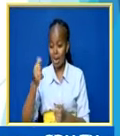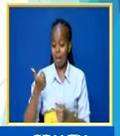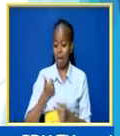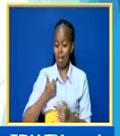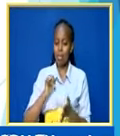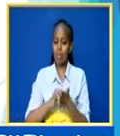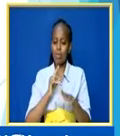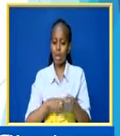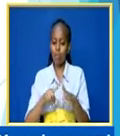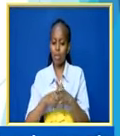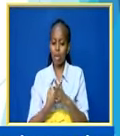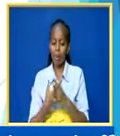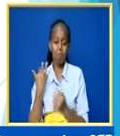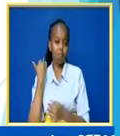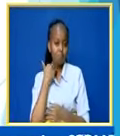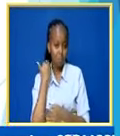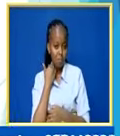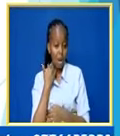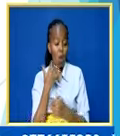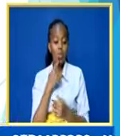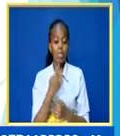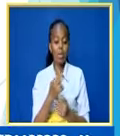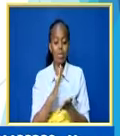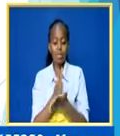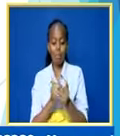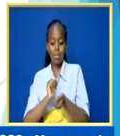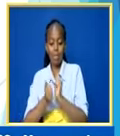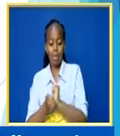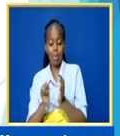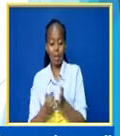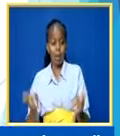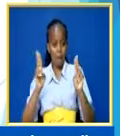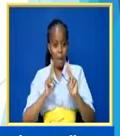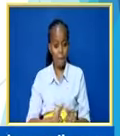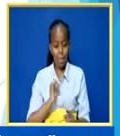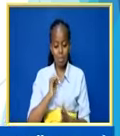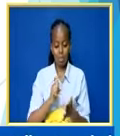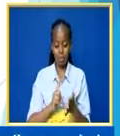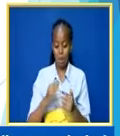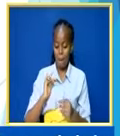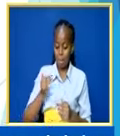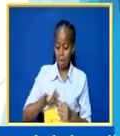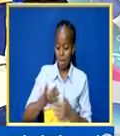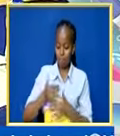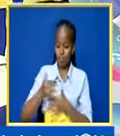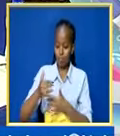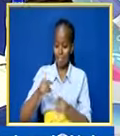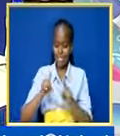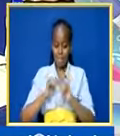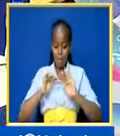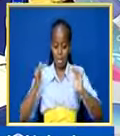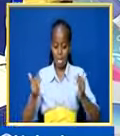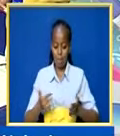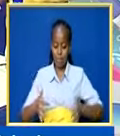start menstruating. That's right. We said some of the changes that happen during adolescence, the breasts enlarging, the hips